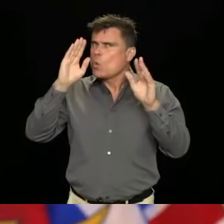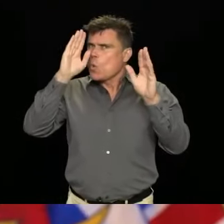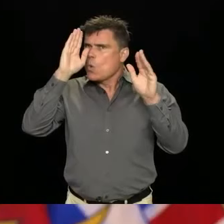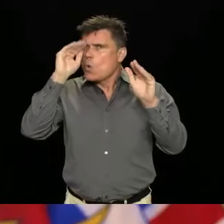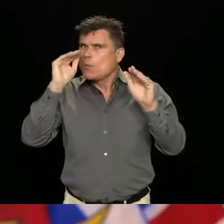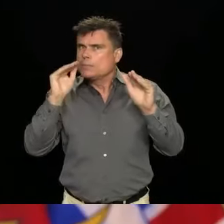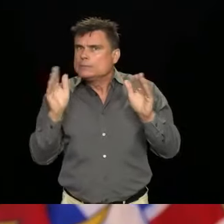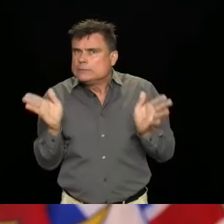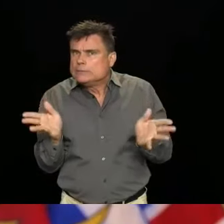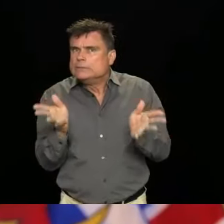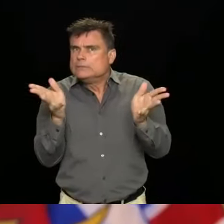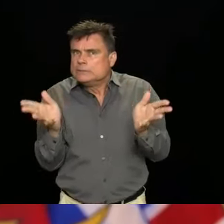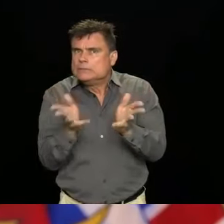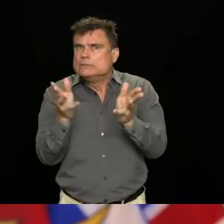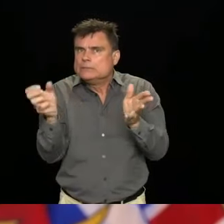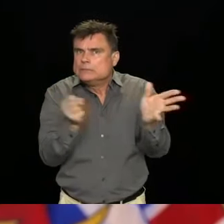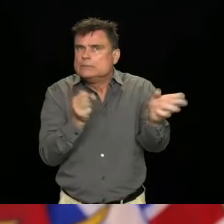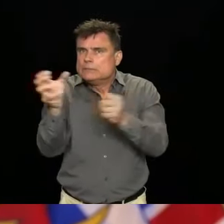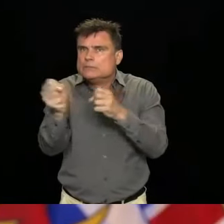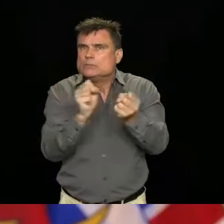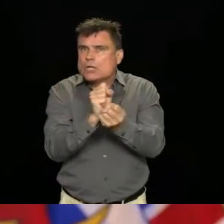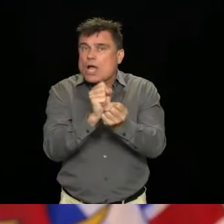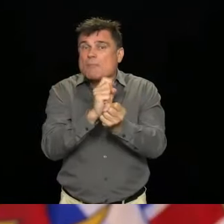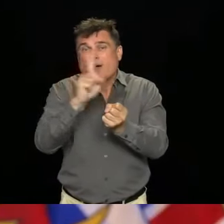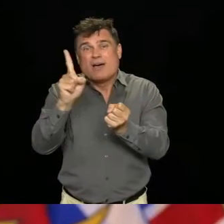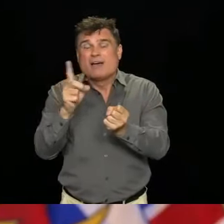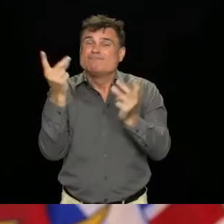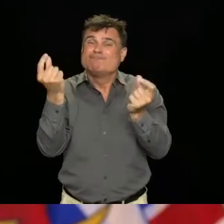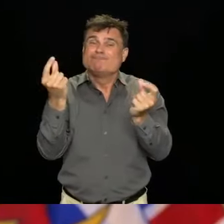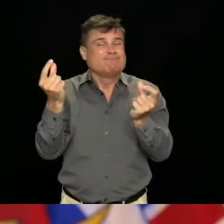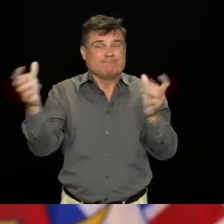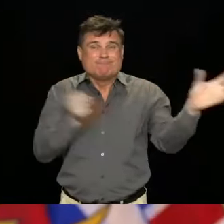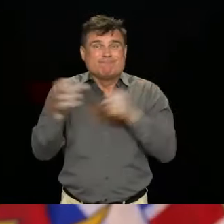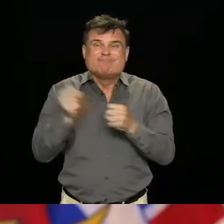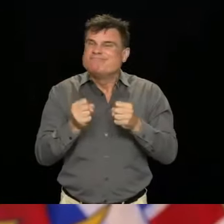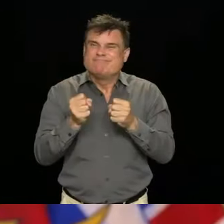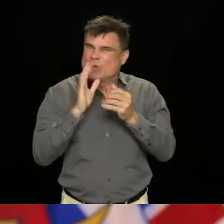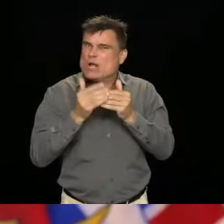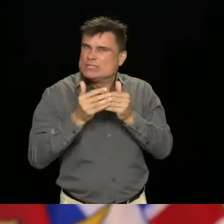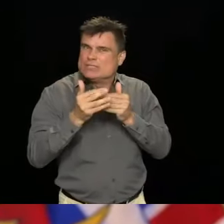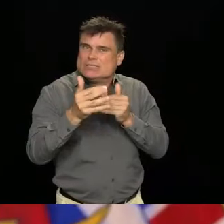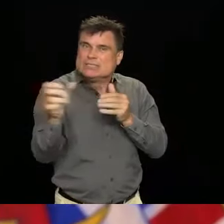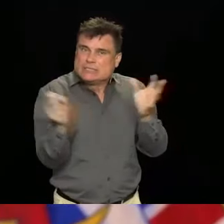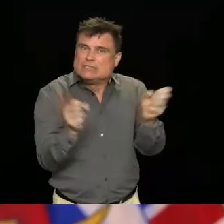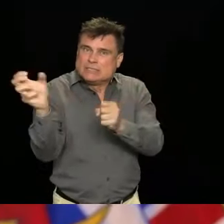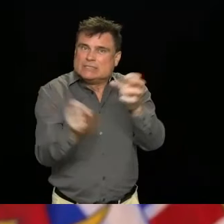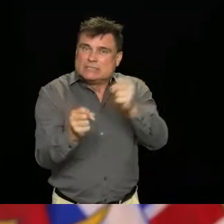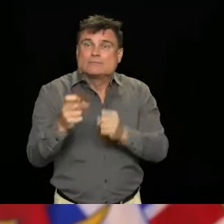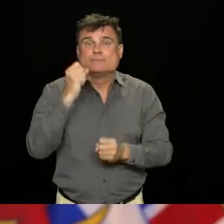us to recovery. Overall, we've seen job losses of more than